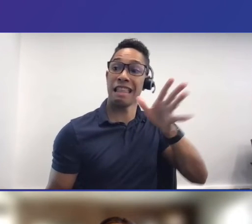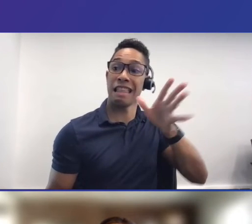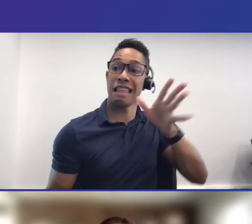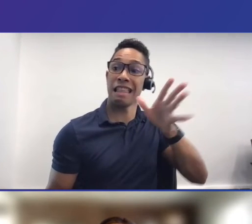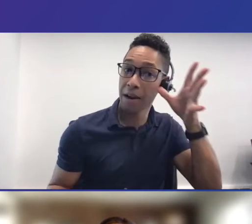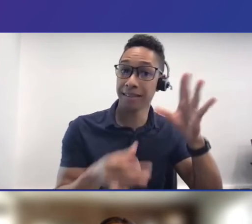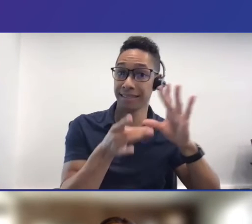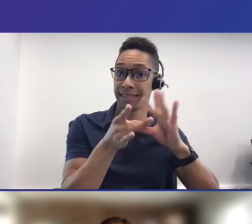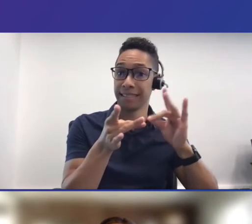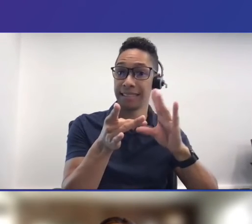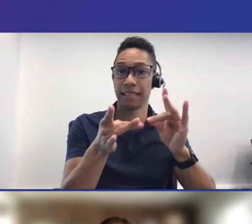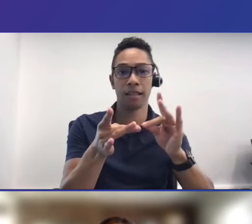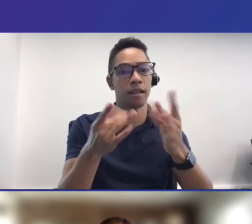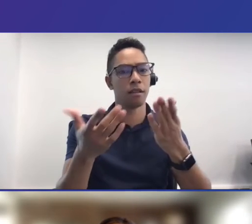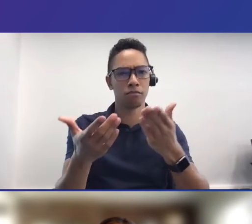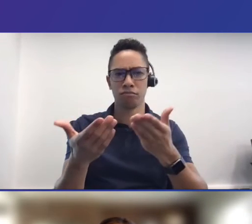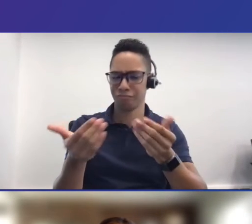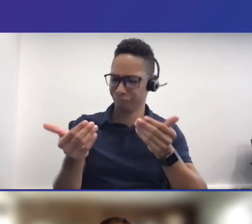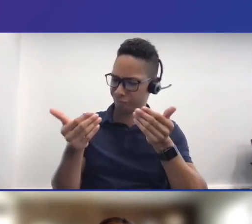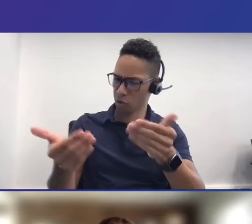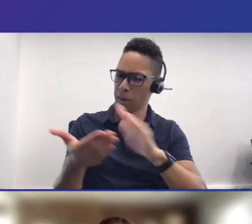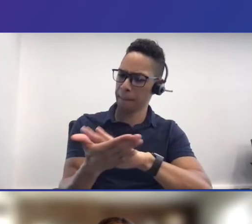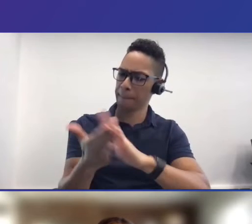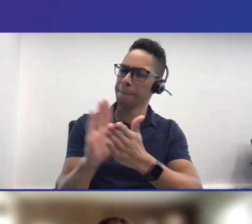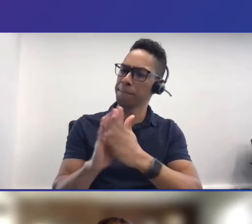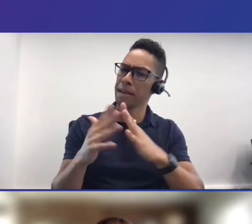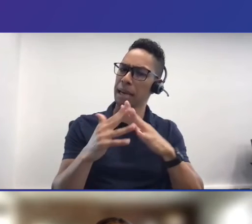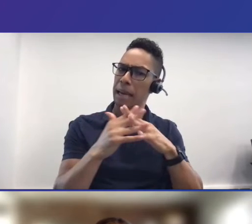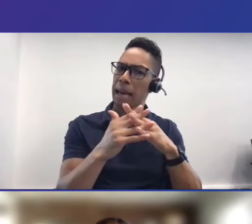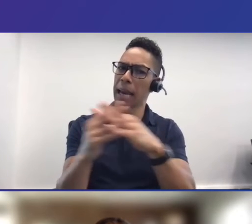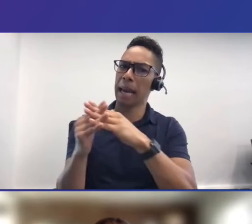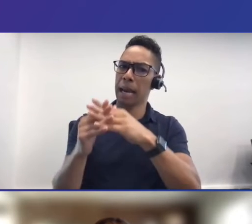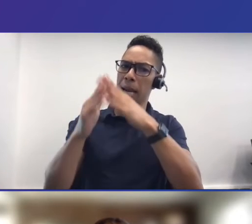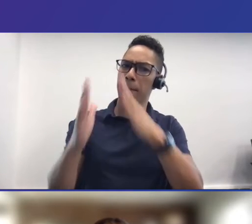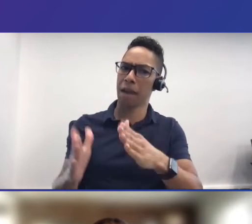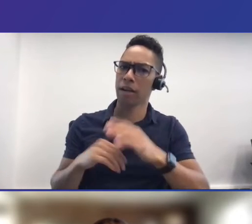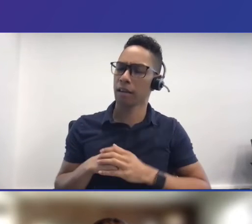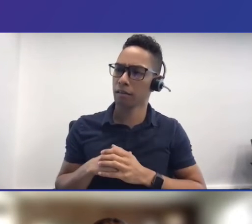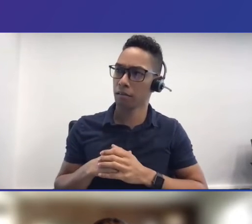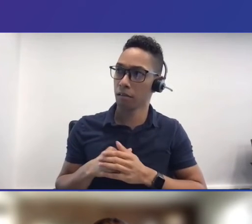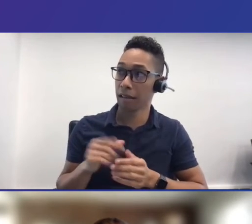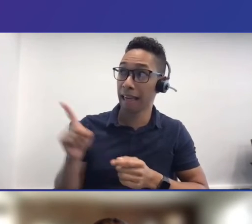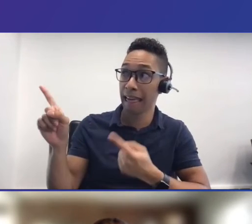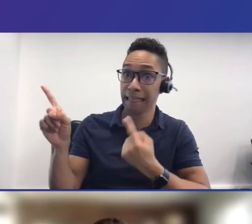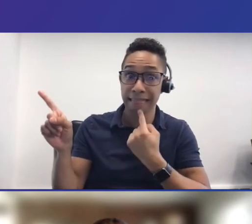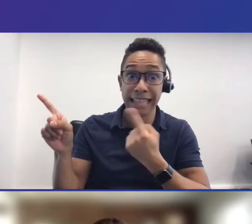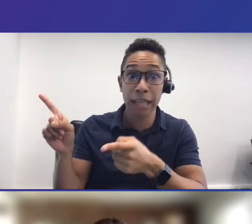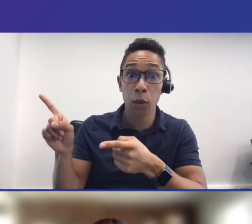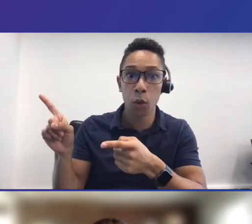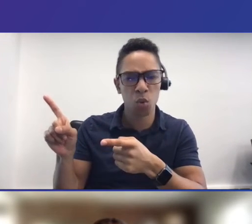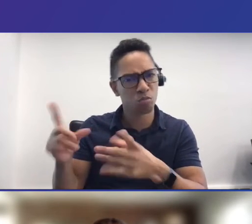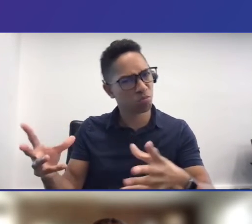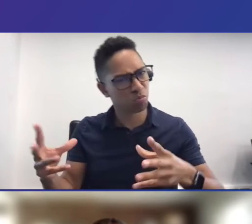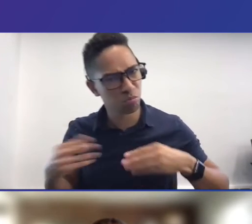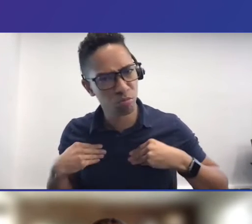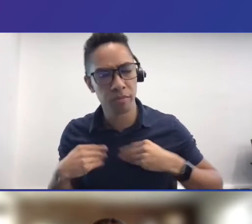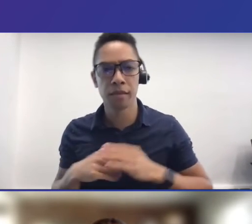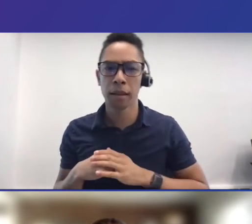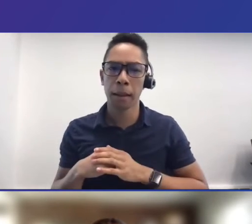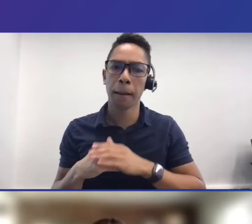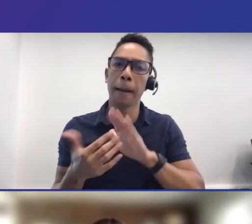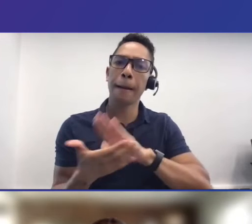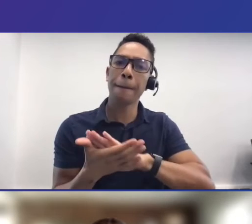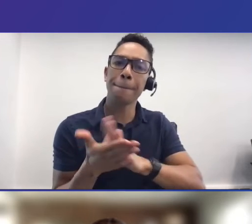said, be an American, do what they tell you, be whiter